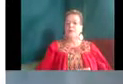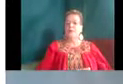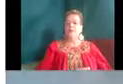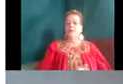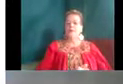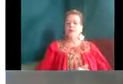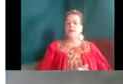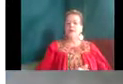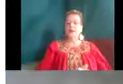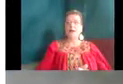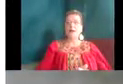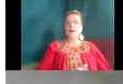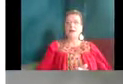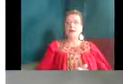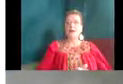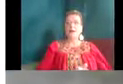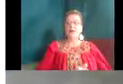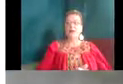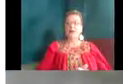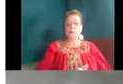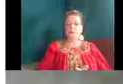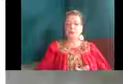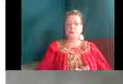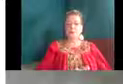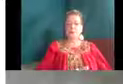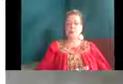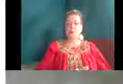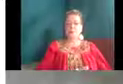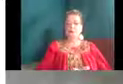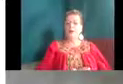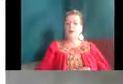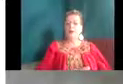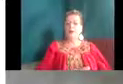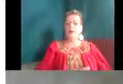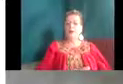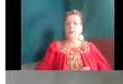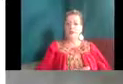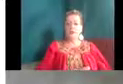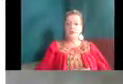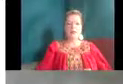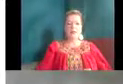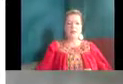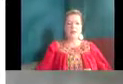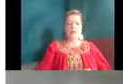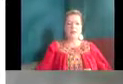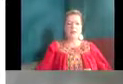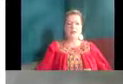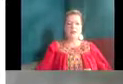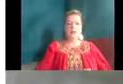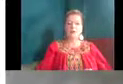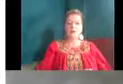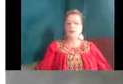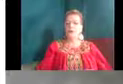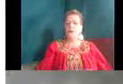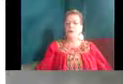you have to be prepared to be alone in an ambulance and you have to be